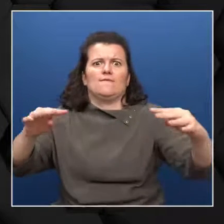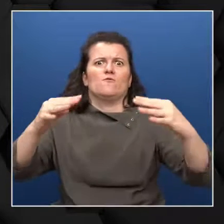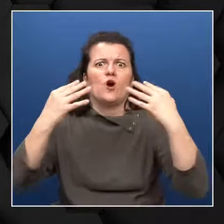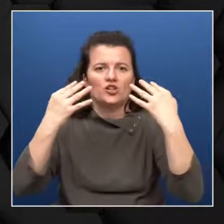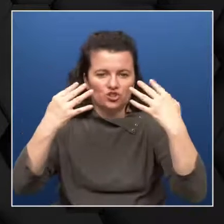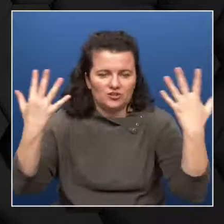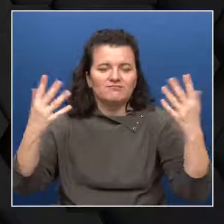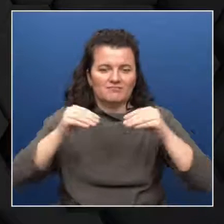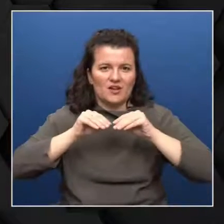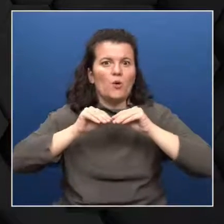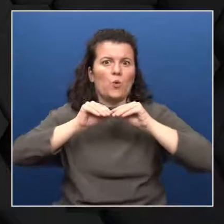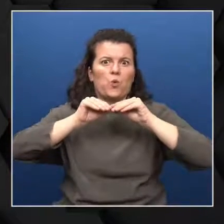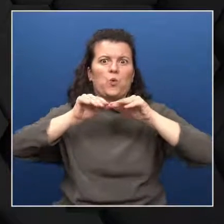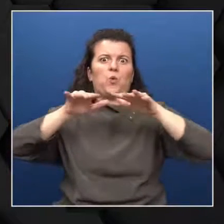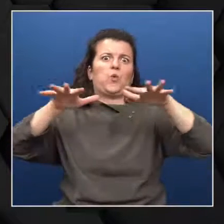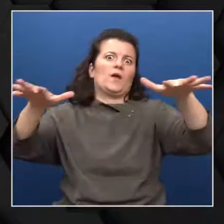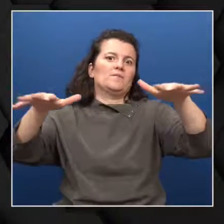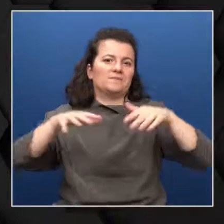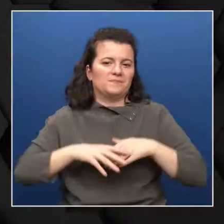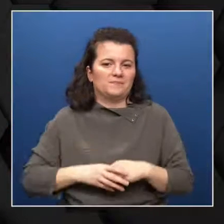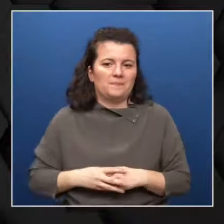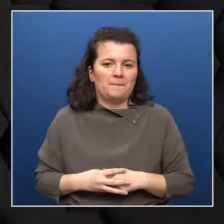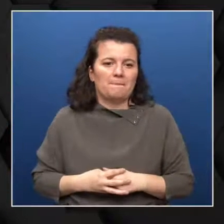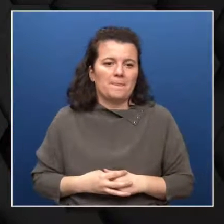our endpoint is started.